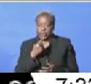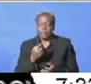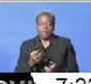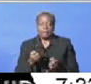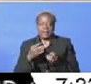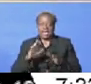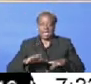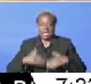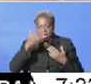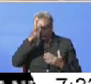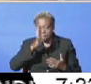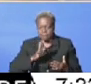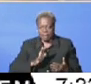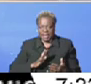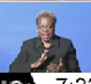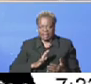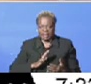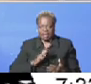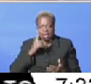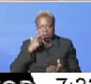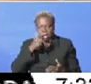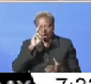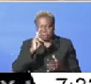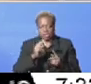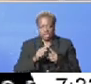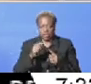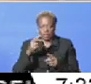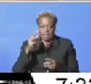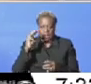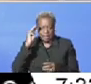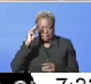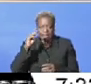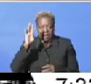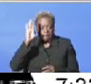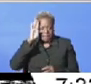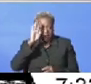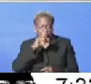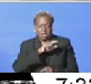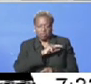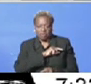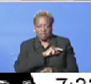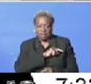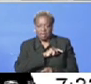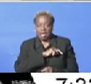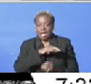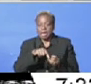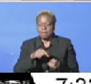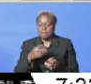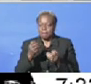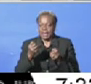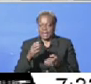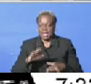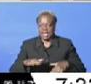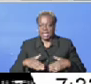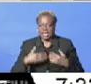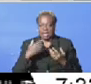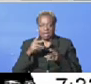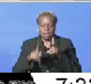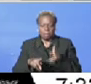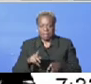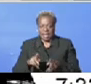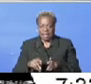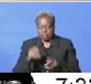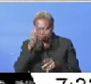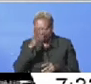young men in the community, we idolize. Leading attorney Barry Griffin, among hundreds of young men stunned over the death of medical pioneer